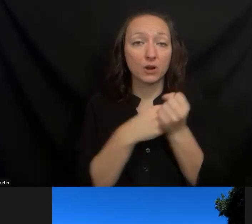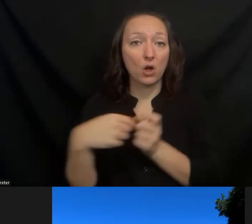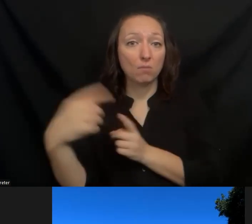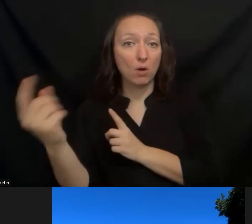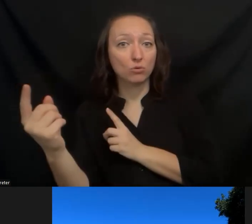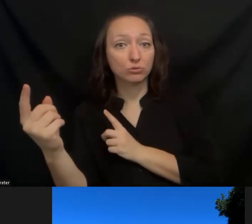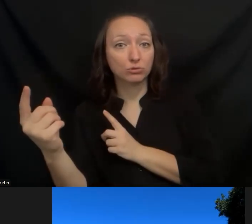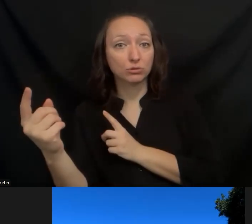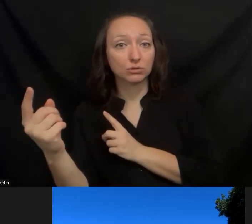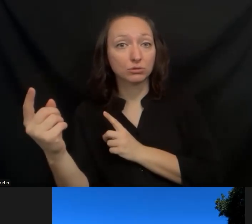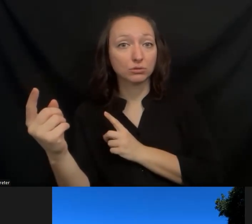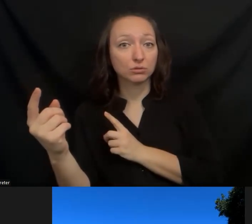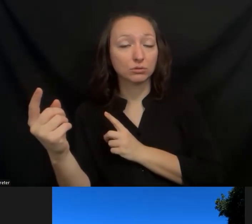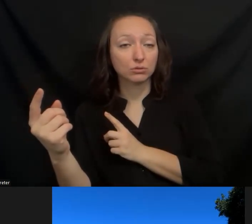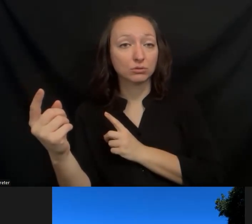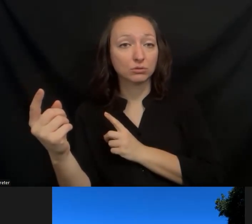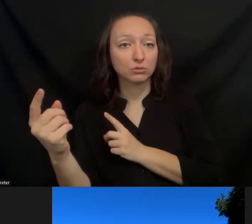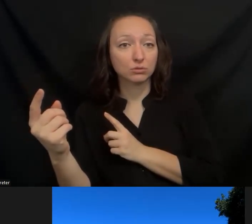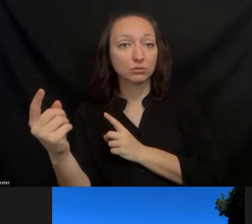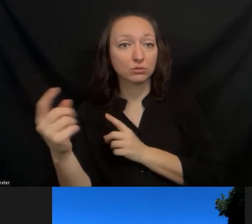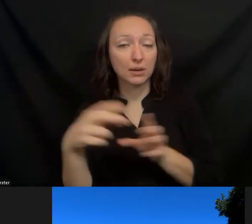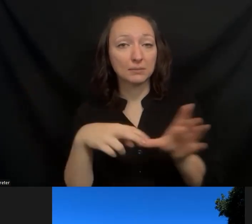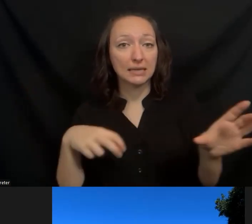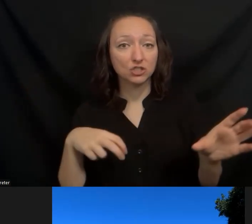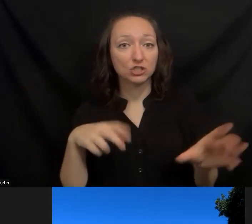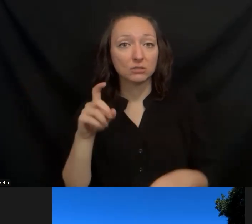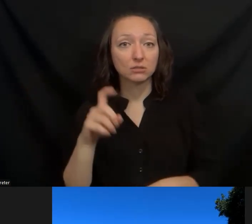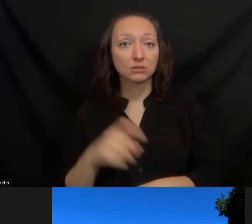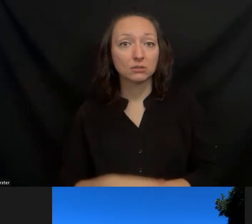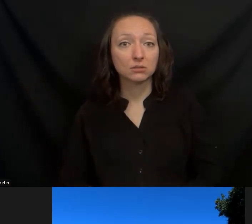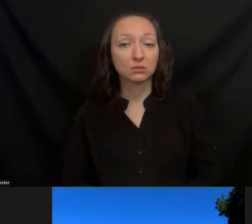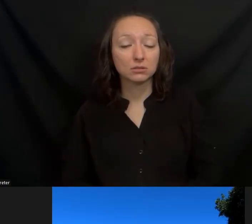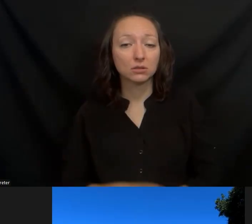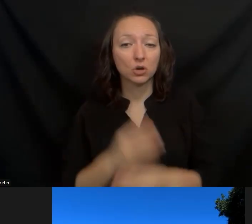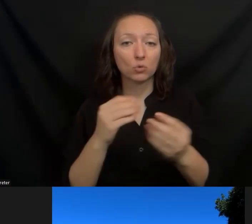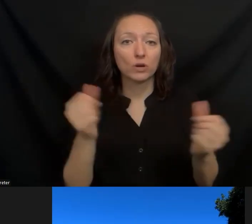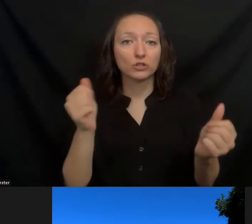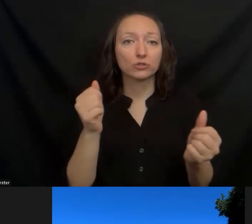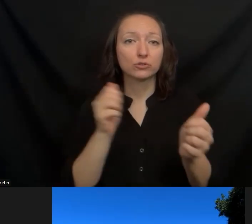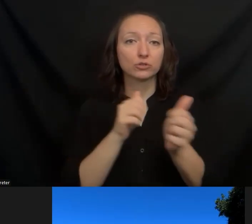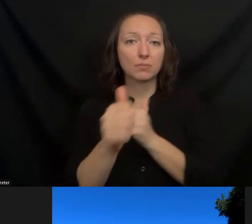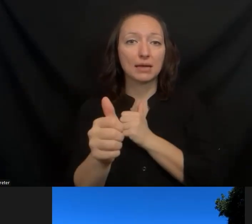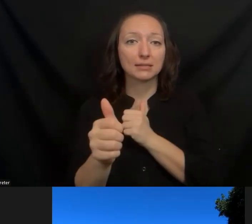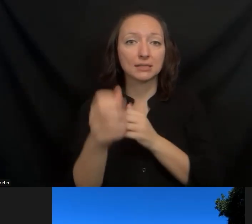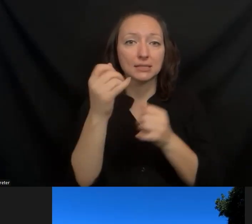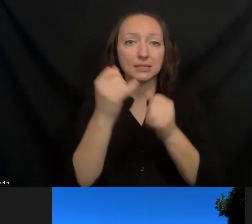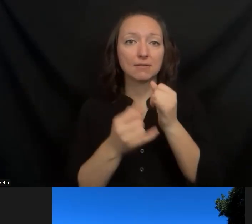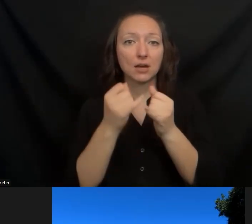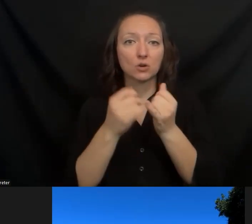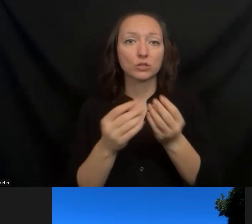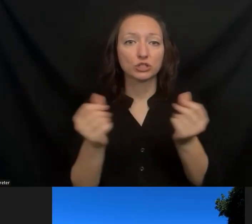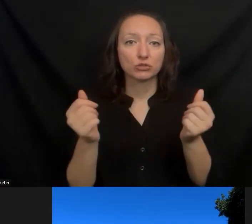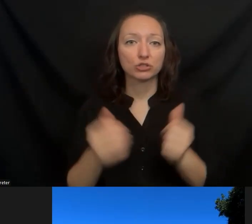Opposed? Any abstentions? Resolution passes. Our final resolution.